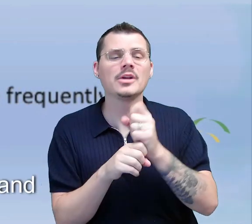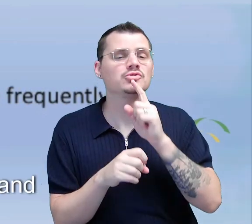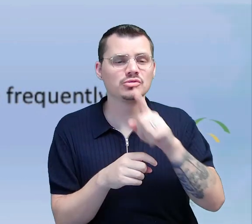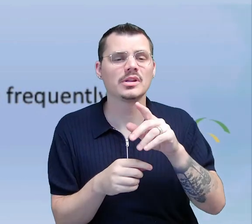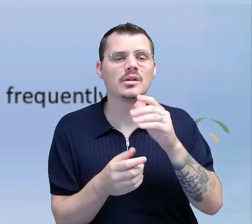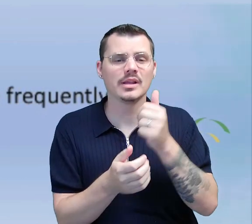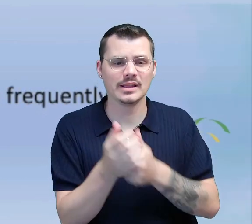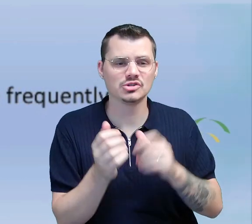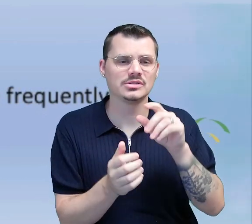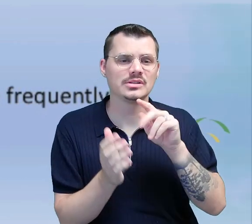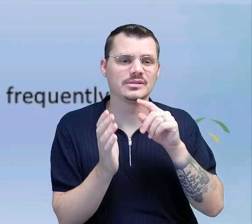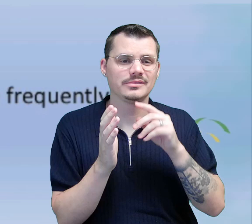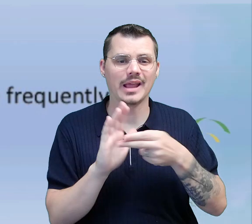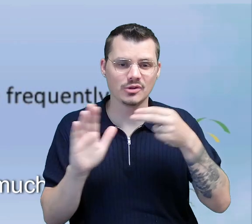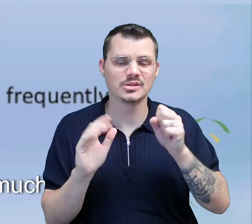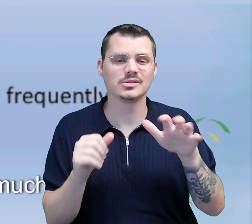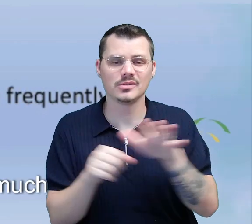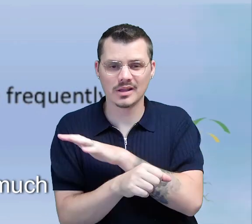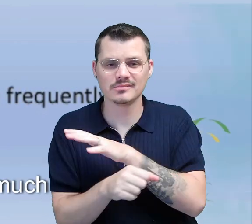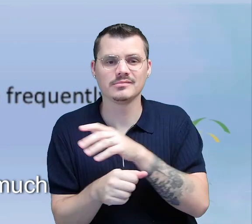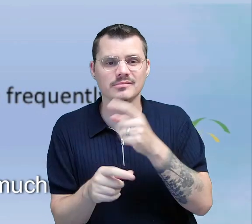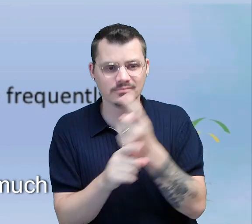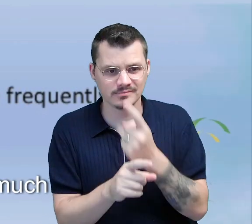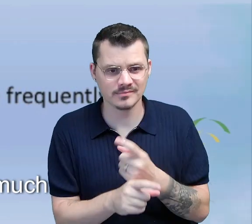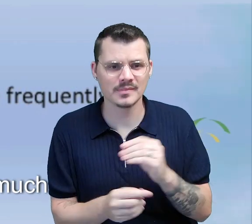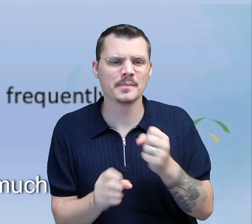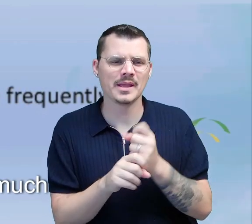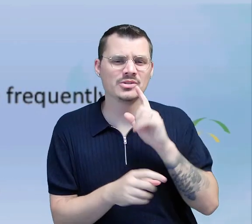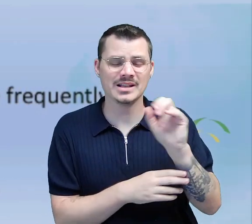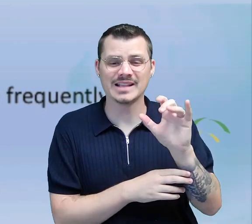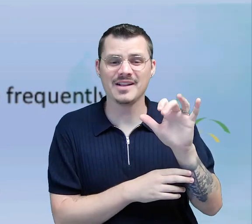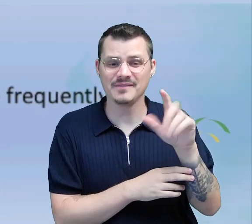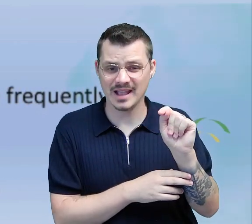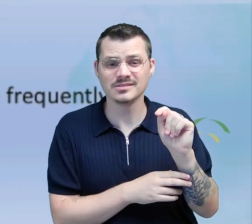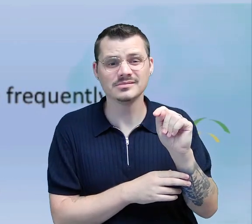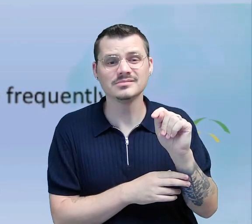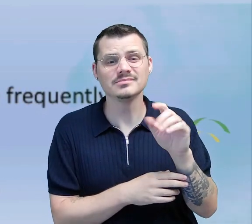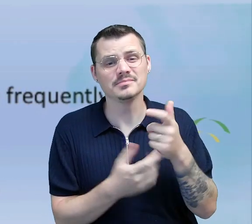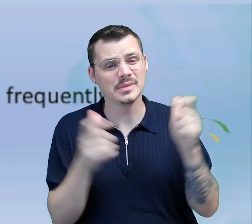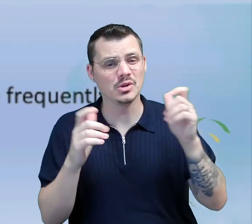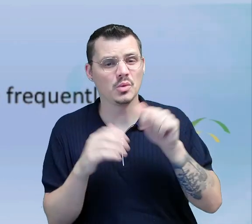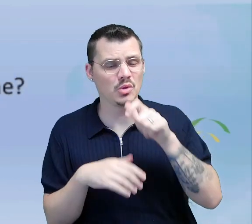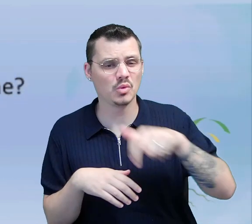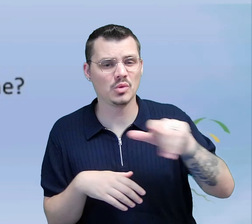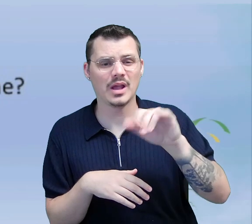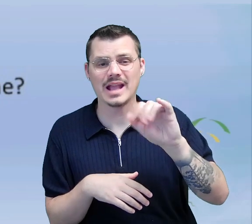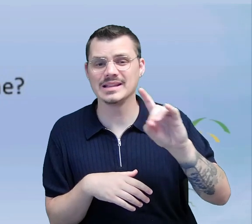correct and complete. And be aware that side effects are a much bigger issue for people with IDD.